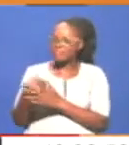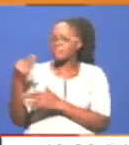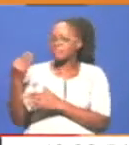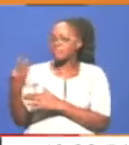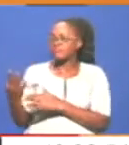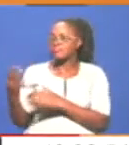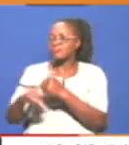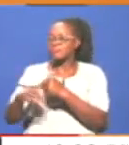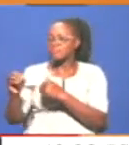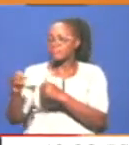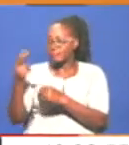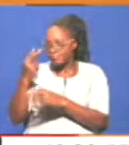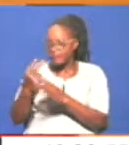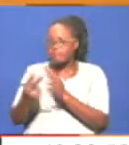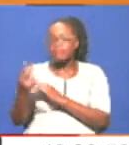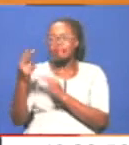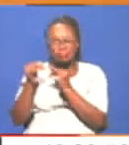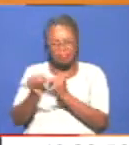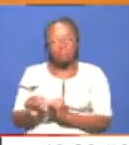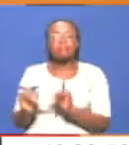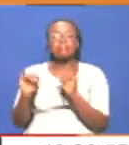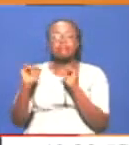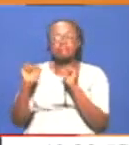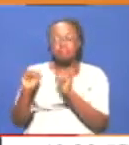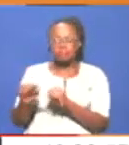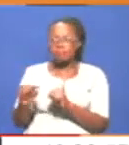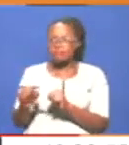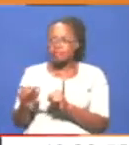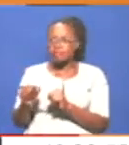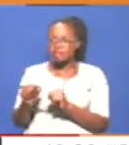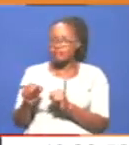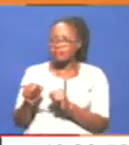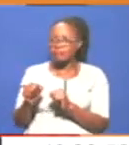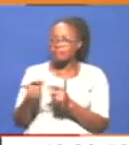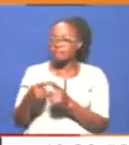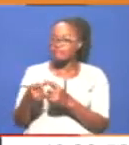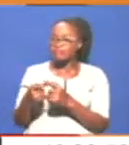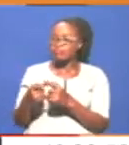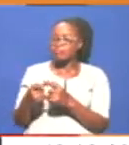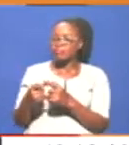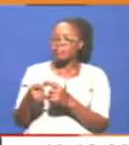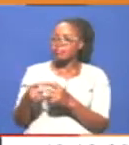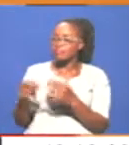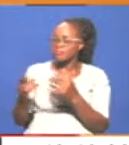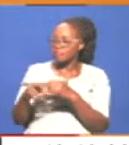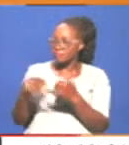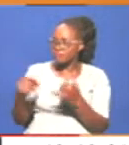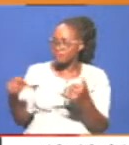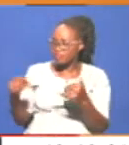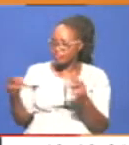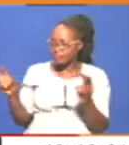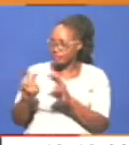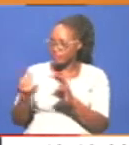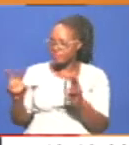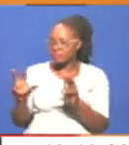Yes, and that's what we try as much as possible. So basically, and then you've got arbiters, online arbiters. We cannot